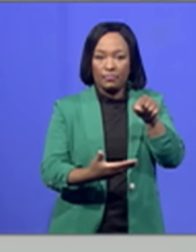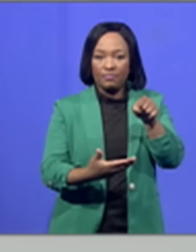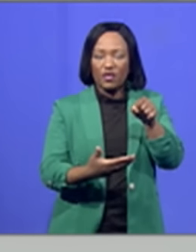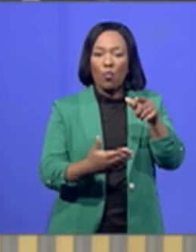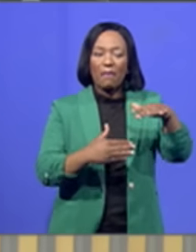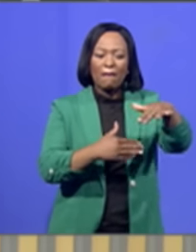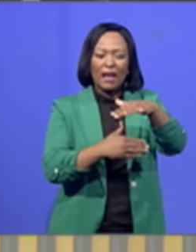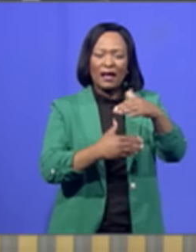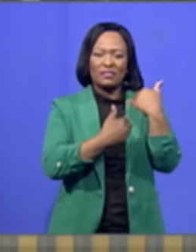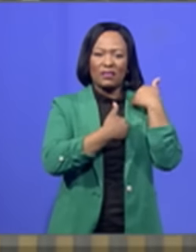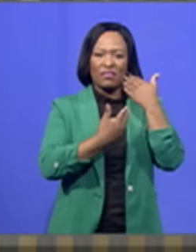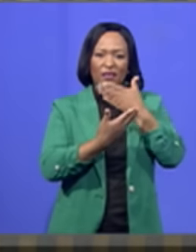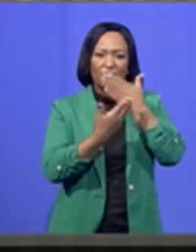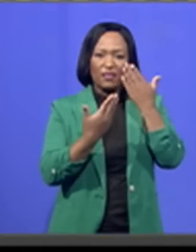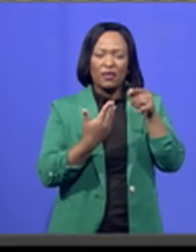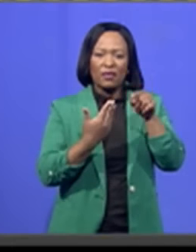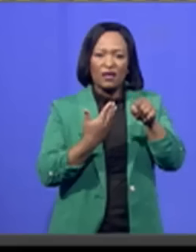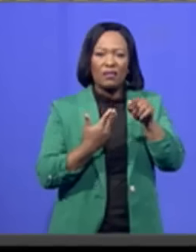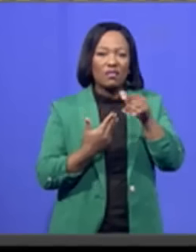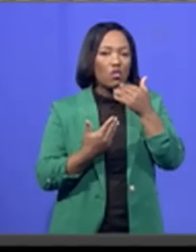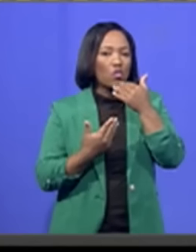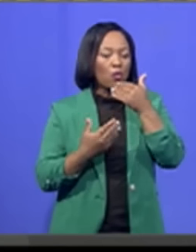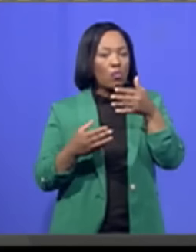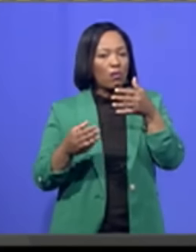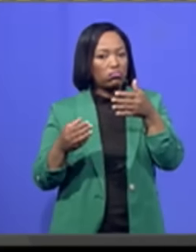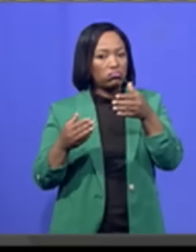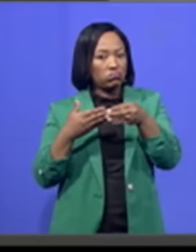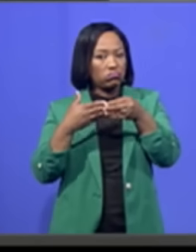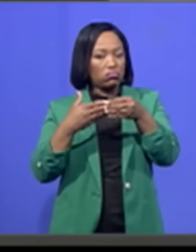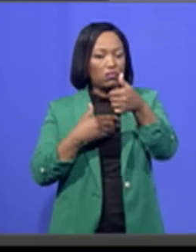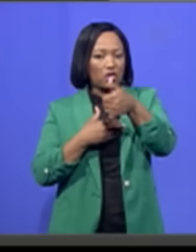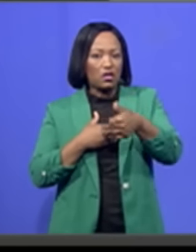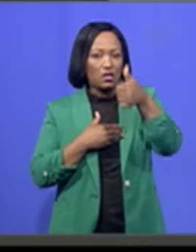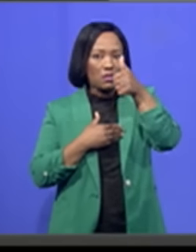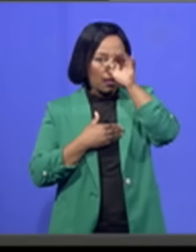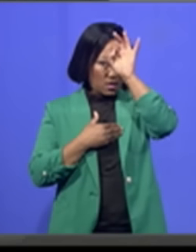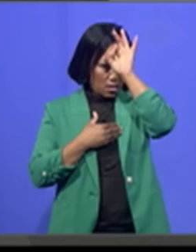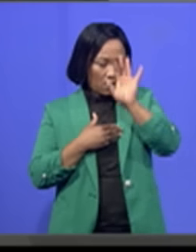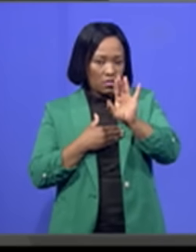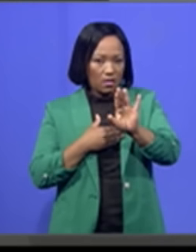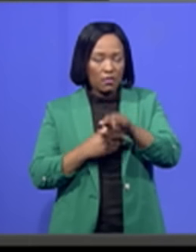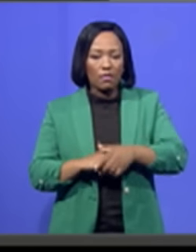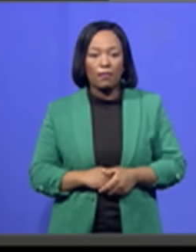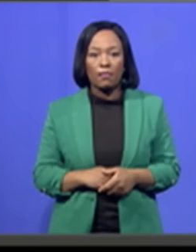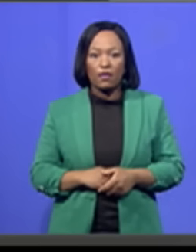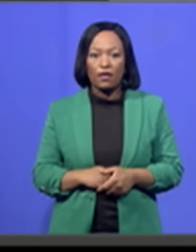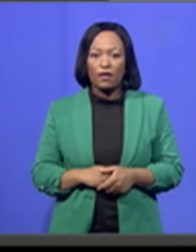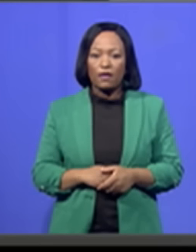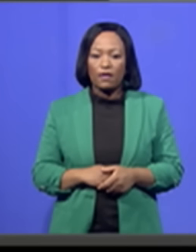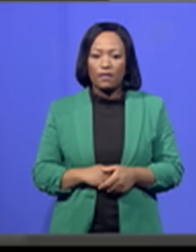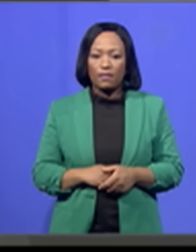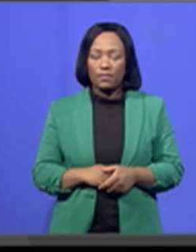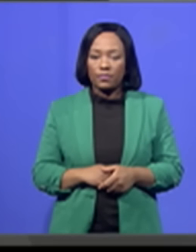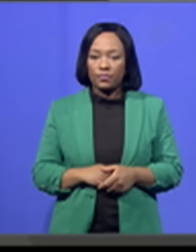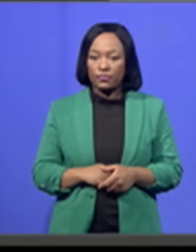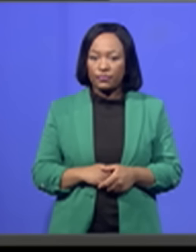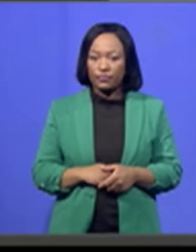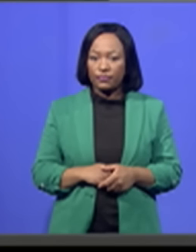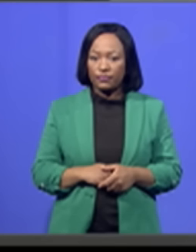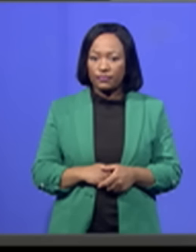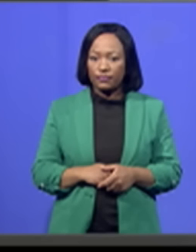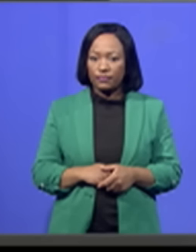Port Shepstone ba tsebja ke balaodi bja maphodisa. Commissioner, I think it will eventually come out that